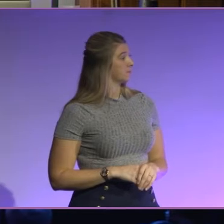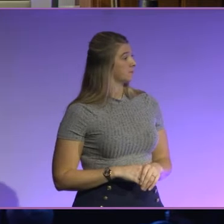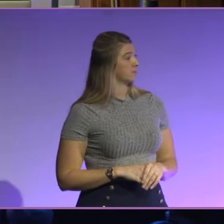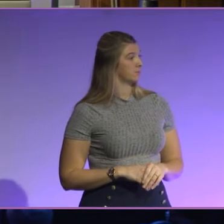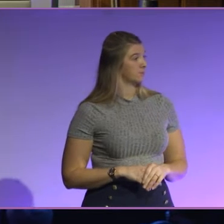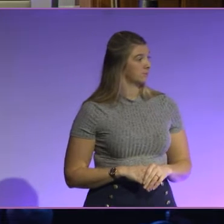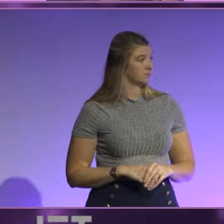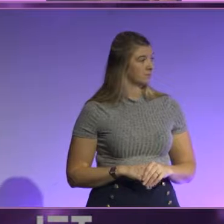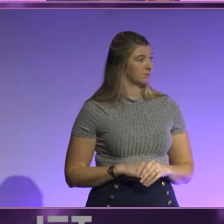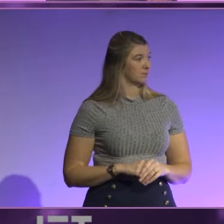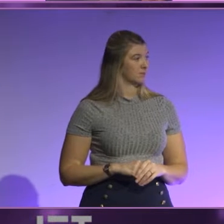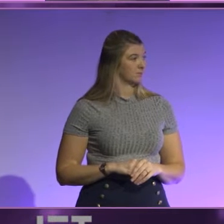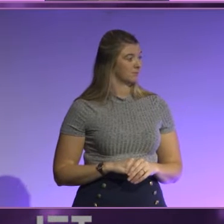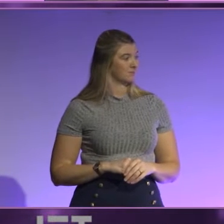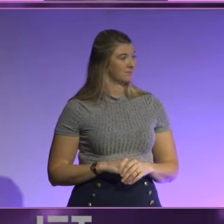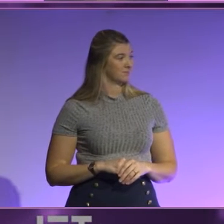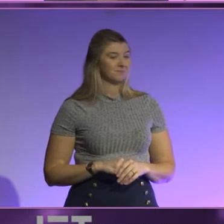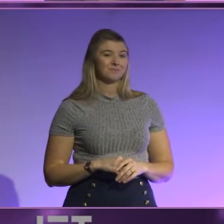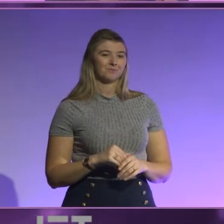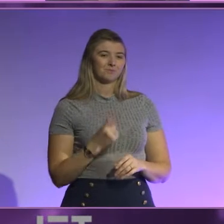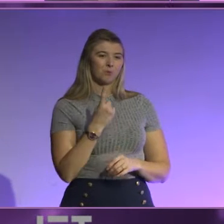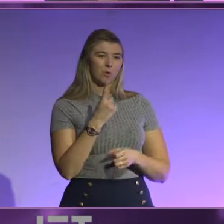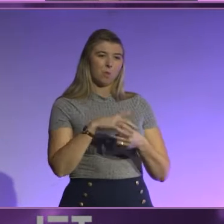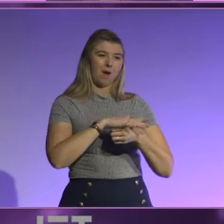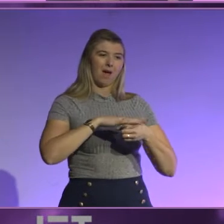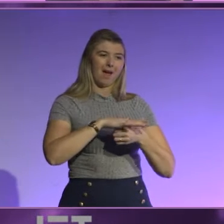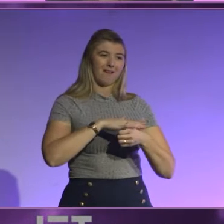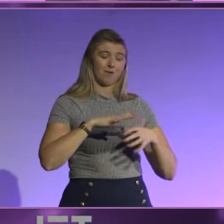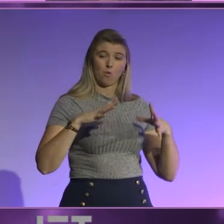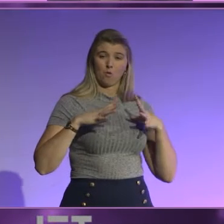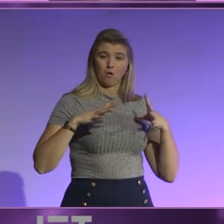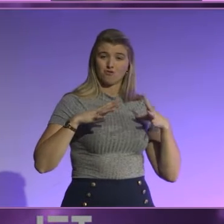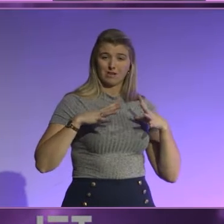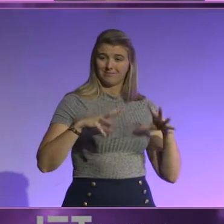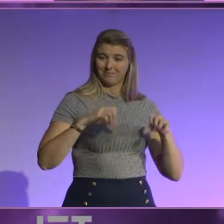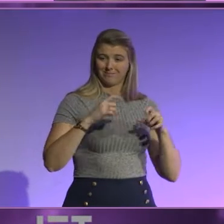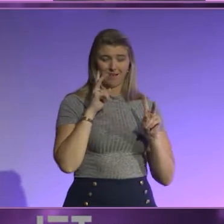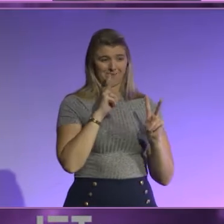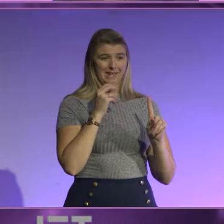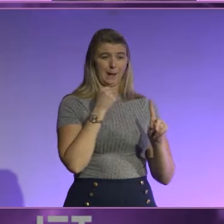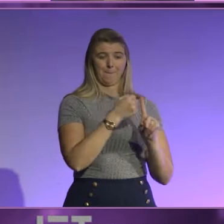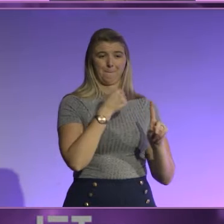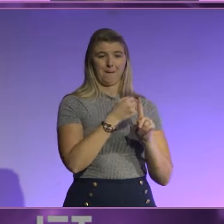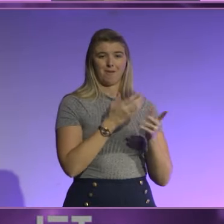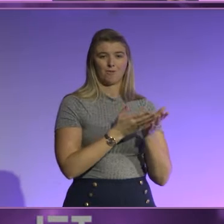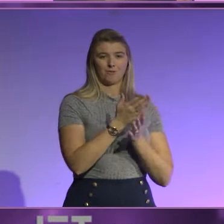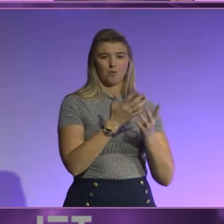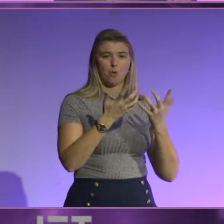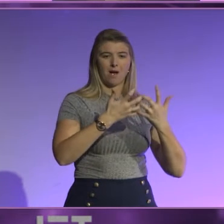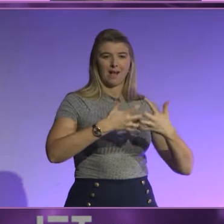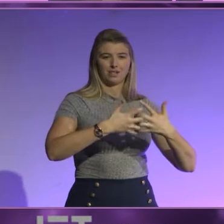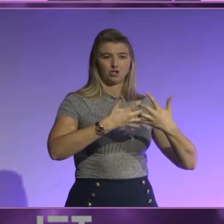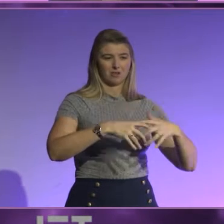One of the areas where we've already seen an amazing impact is in engineering